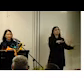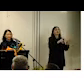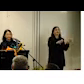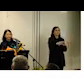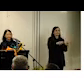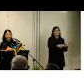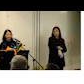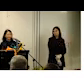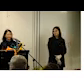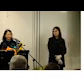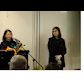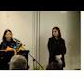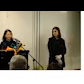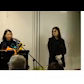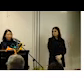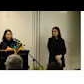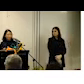activity.